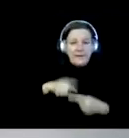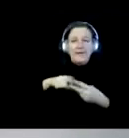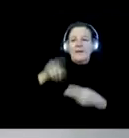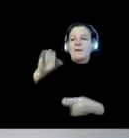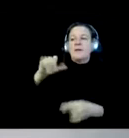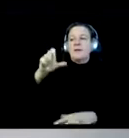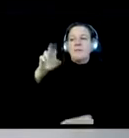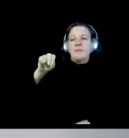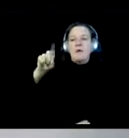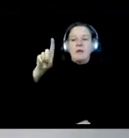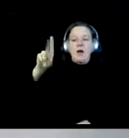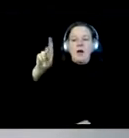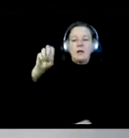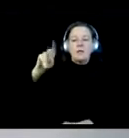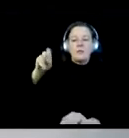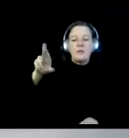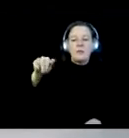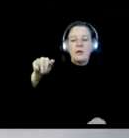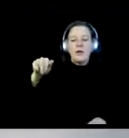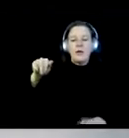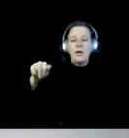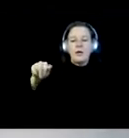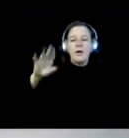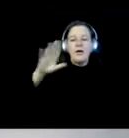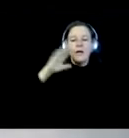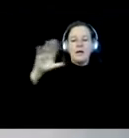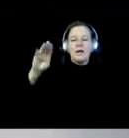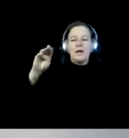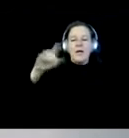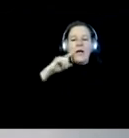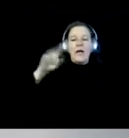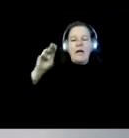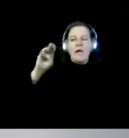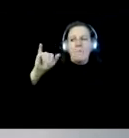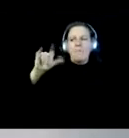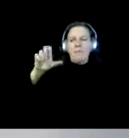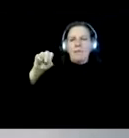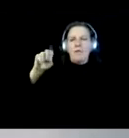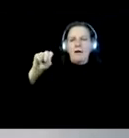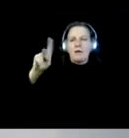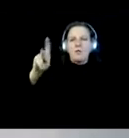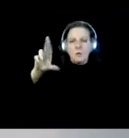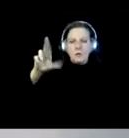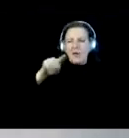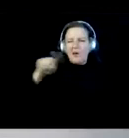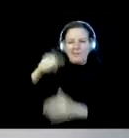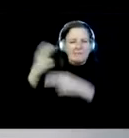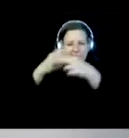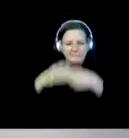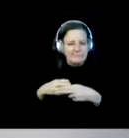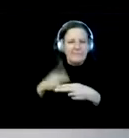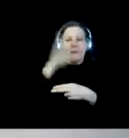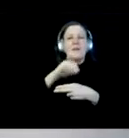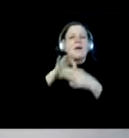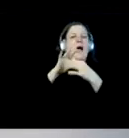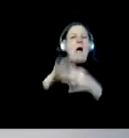Baudrillard, and Roland Barthes about the idea of kitsch, which is a shorthand term for art and objects that perhaps are naive or banal or